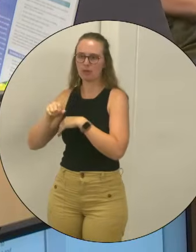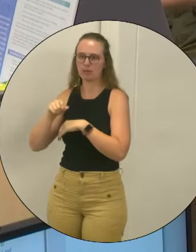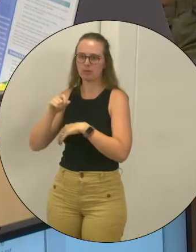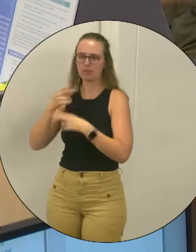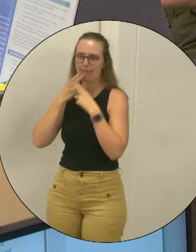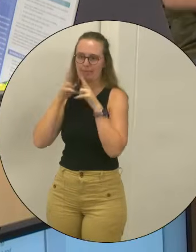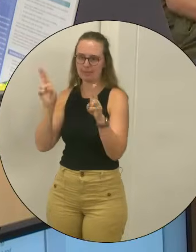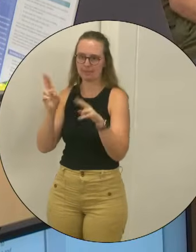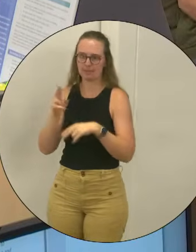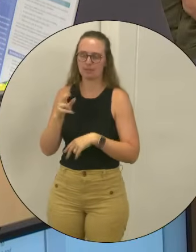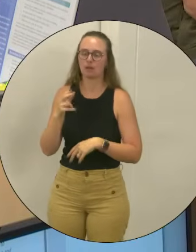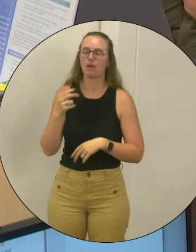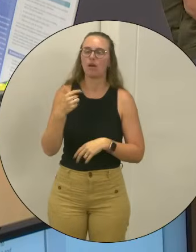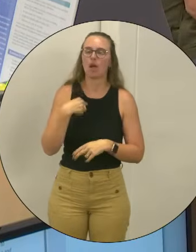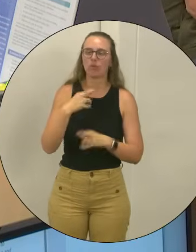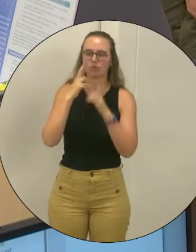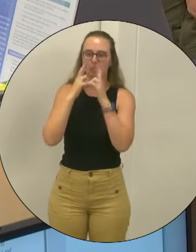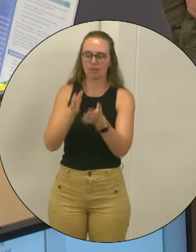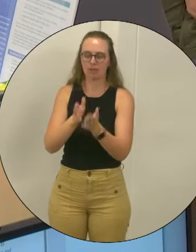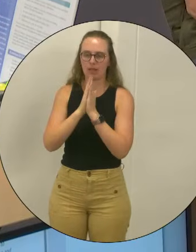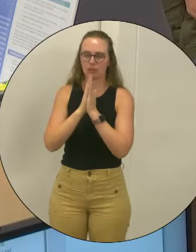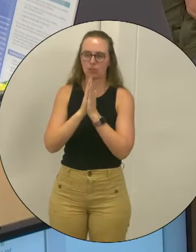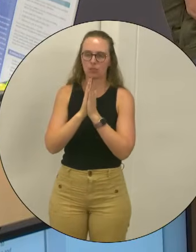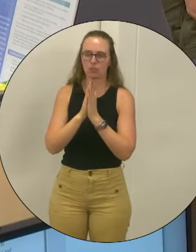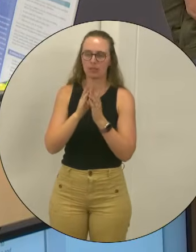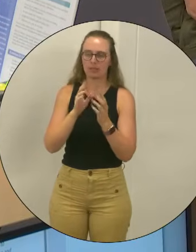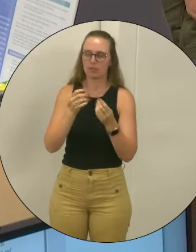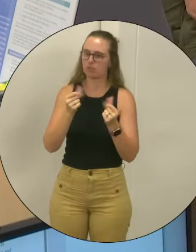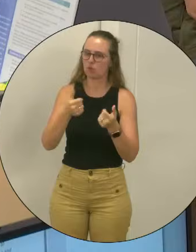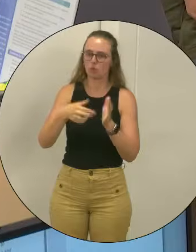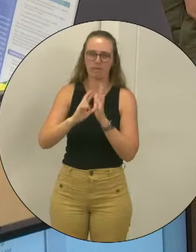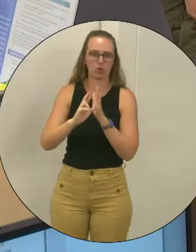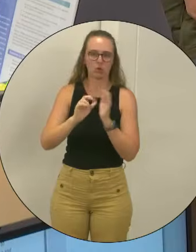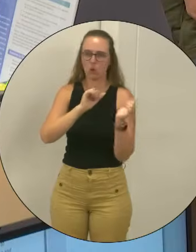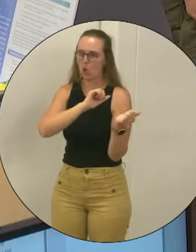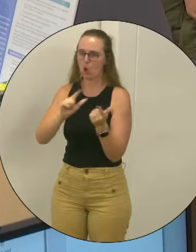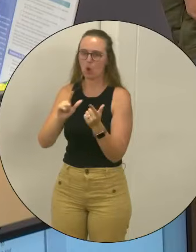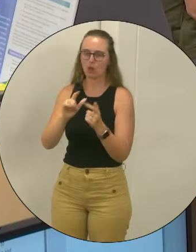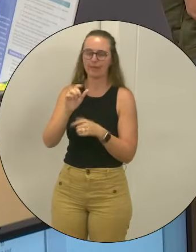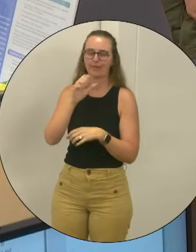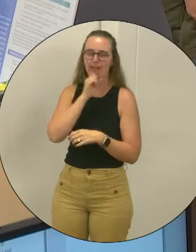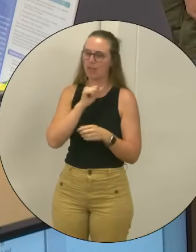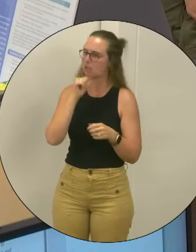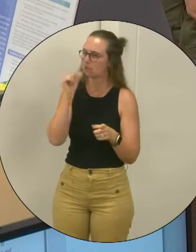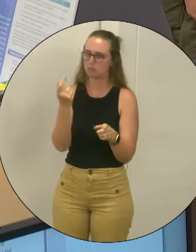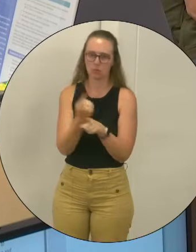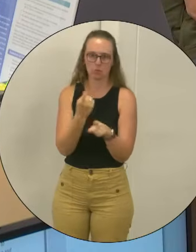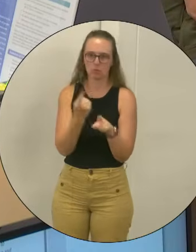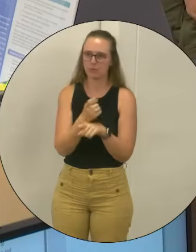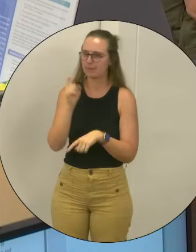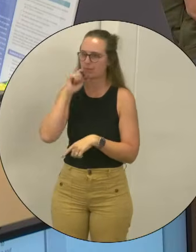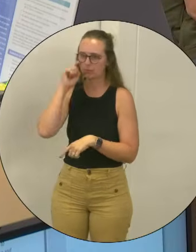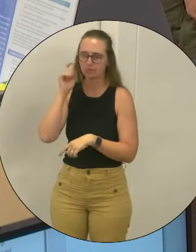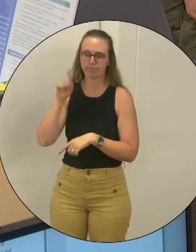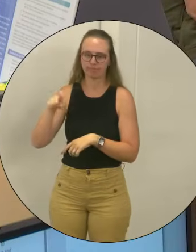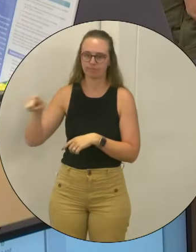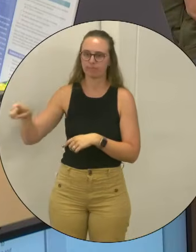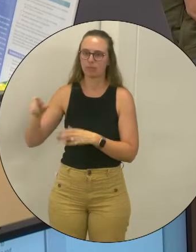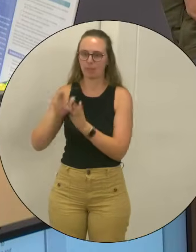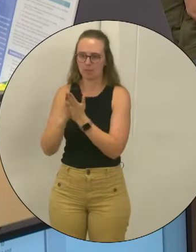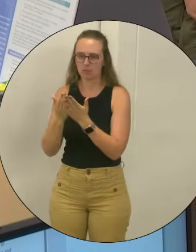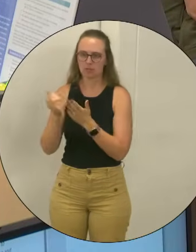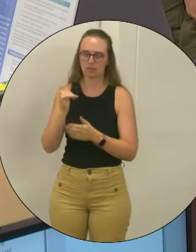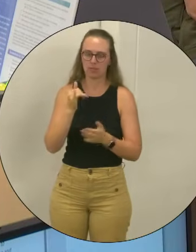innocence. I respectfully ask you to immediately review and remove all age-inappropriate, sexually explicit books